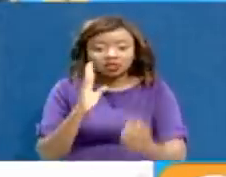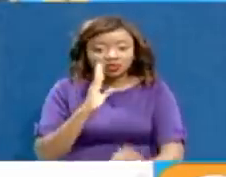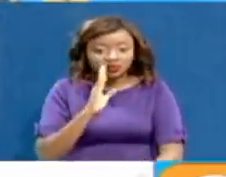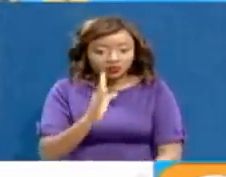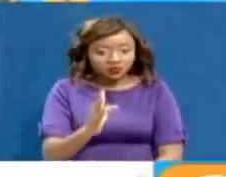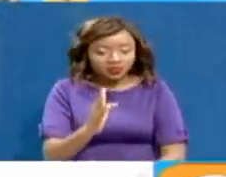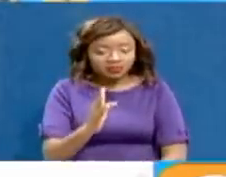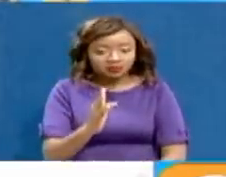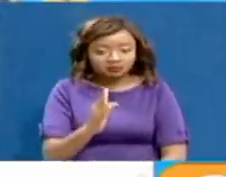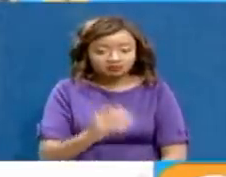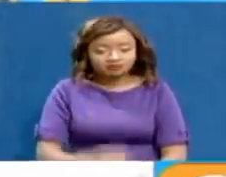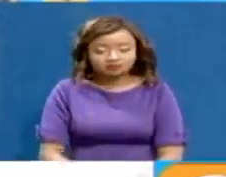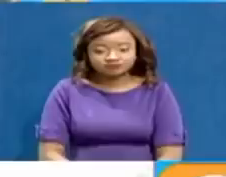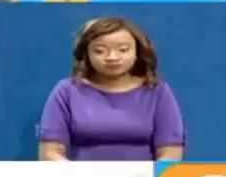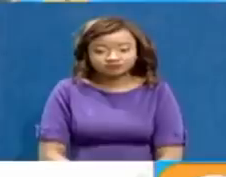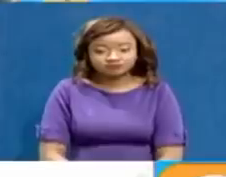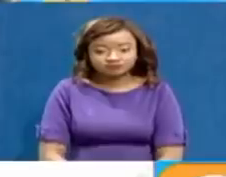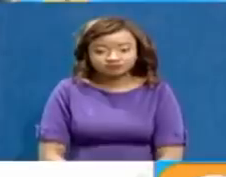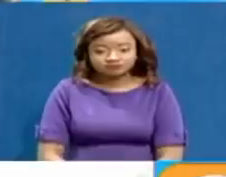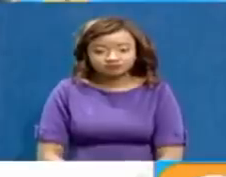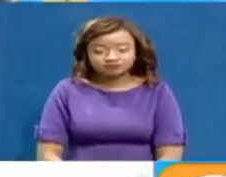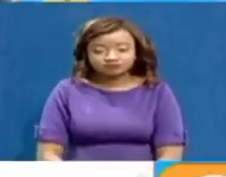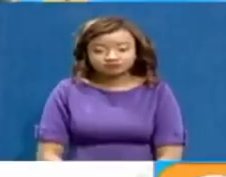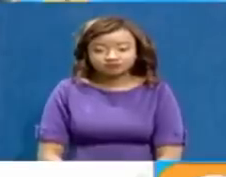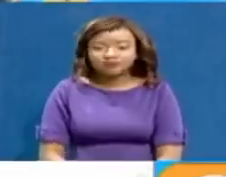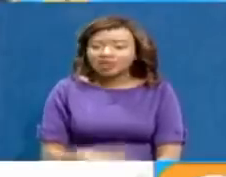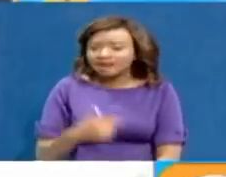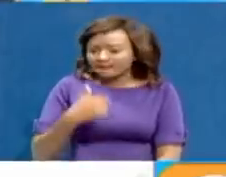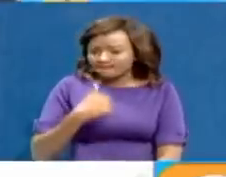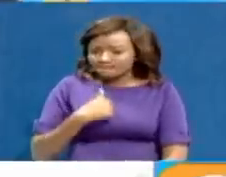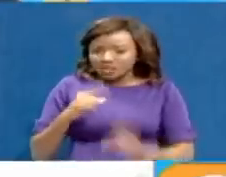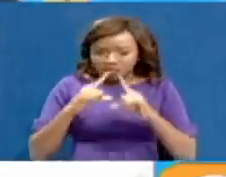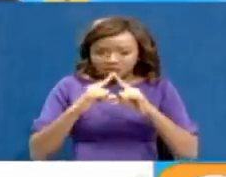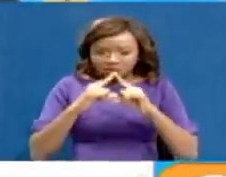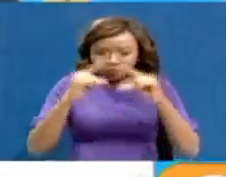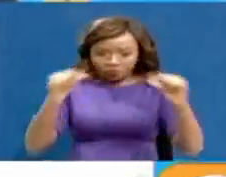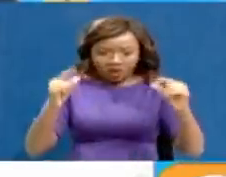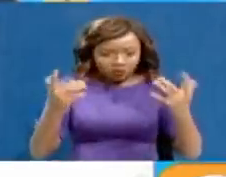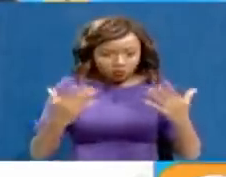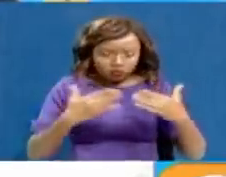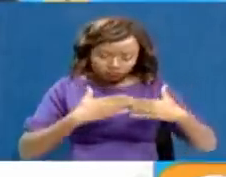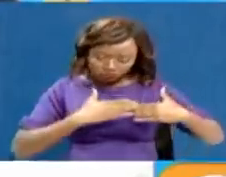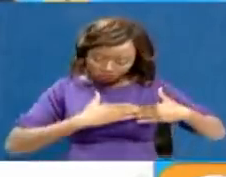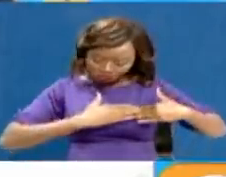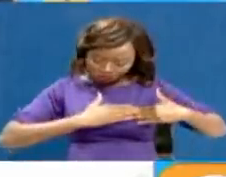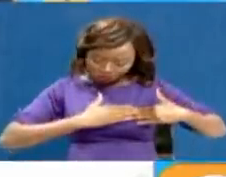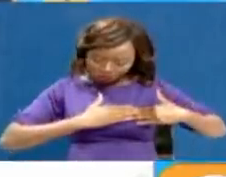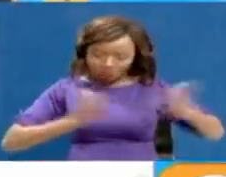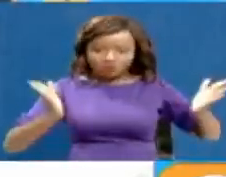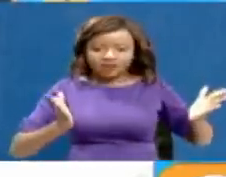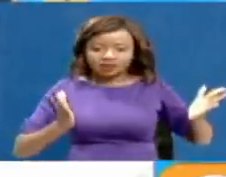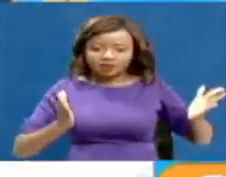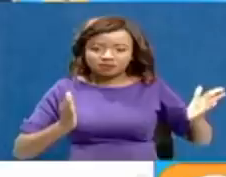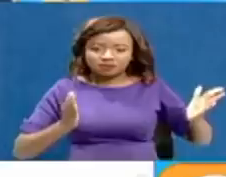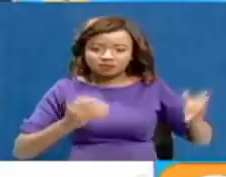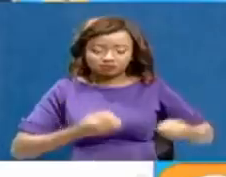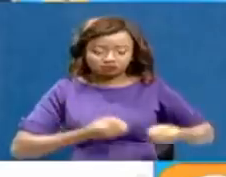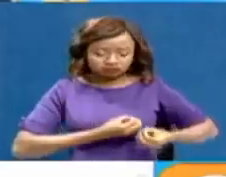I want to say, in an honest term as I